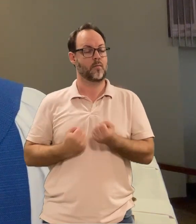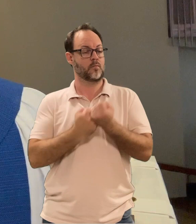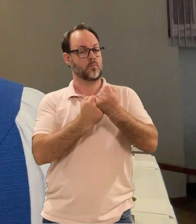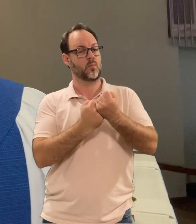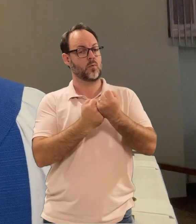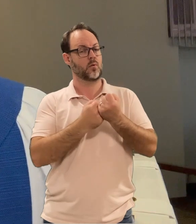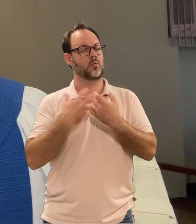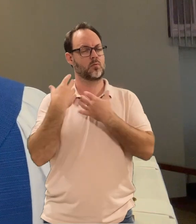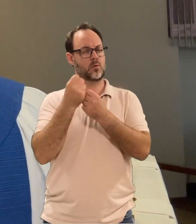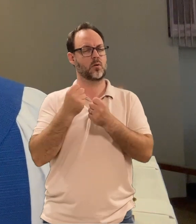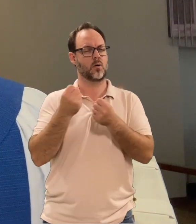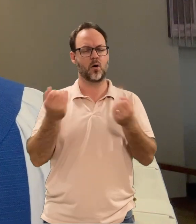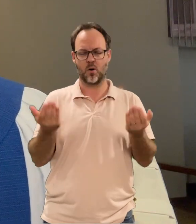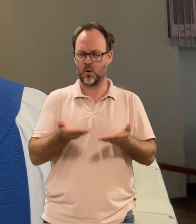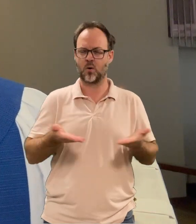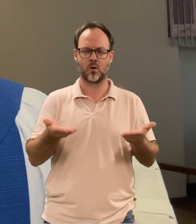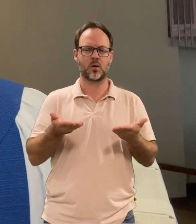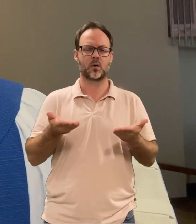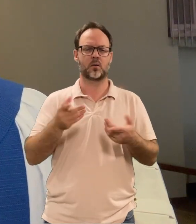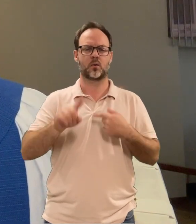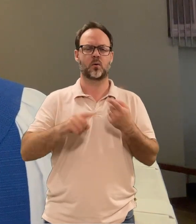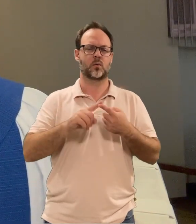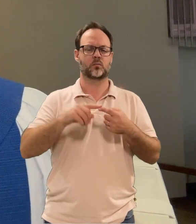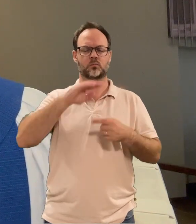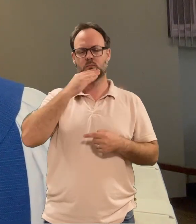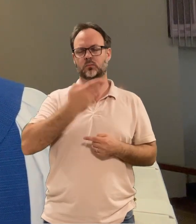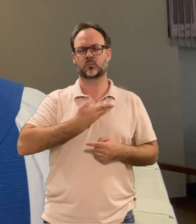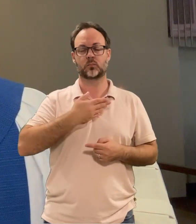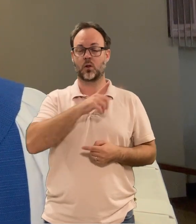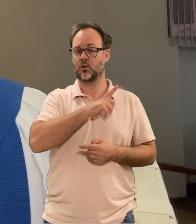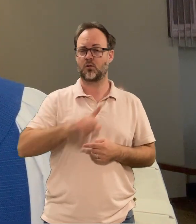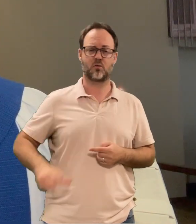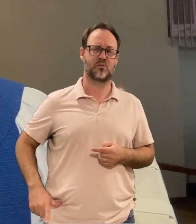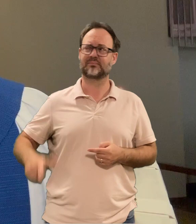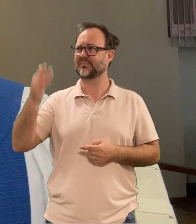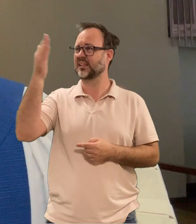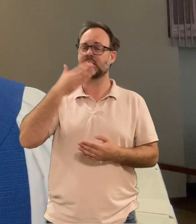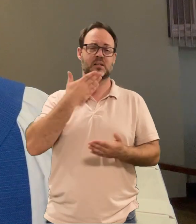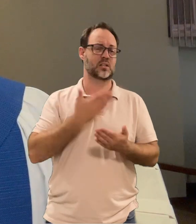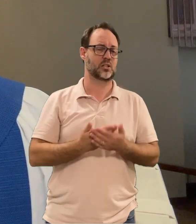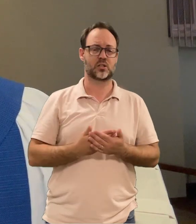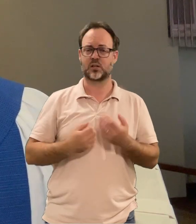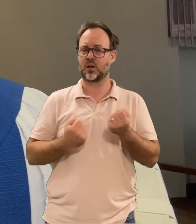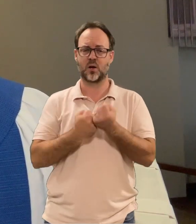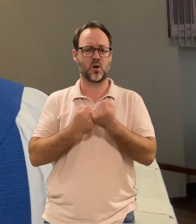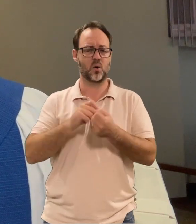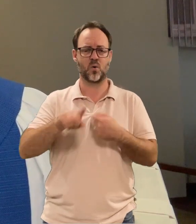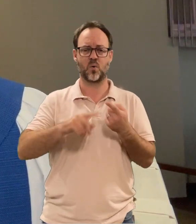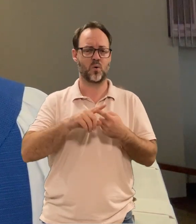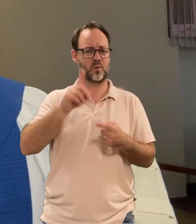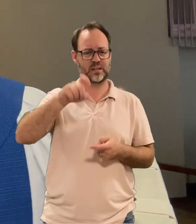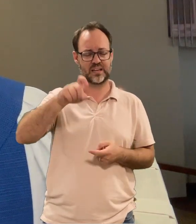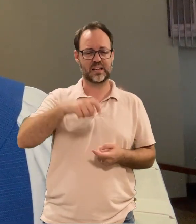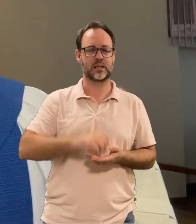our refuge and strength, an ever-present help in times of trouble. The Lord is good. He's